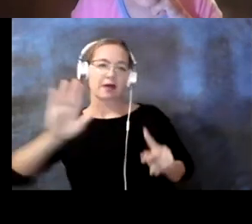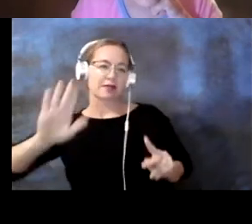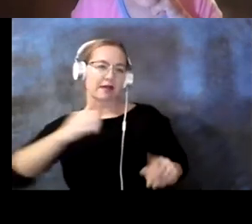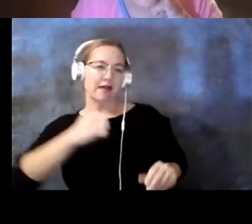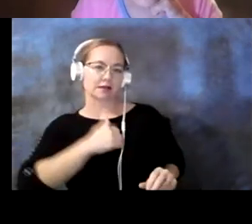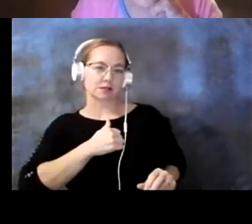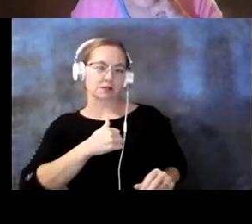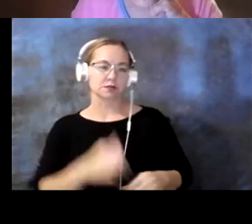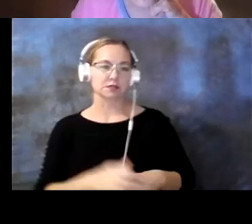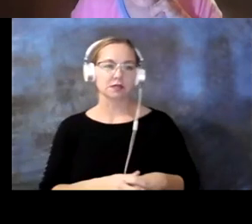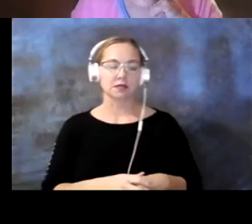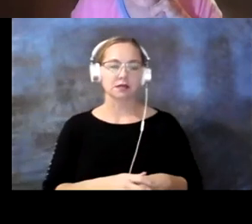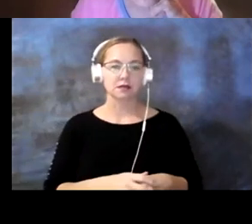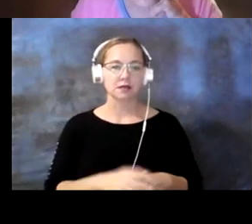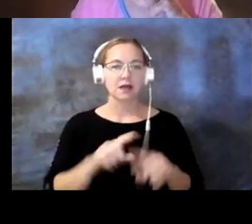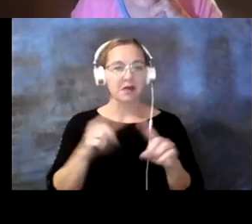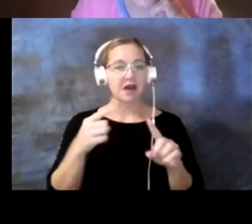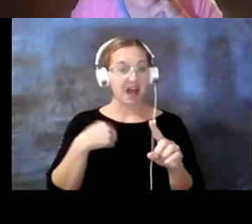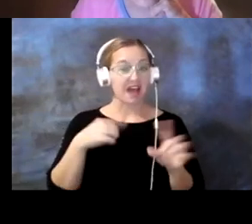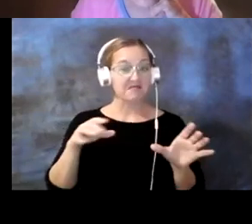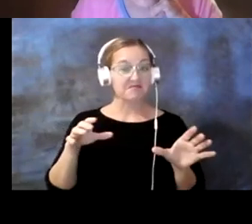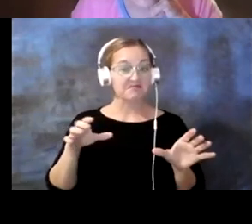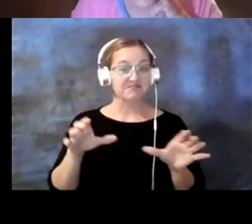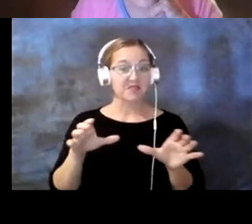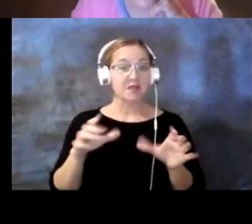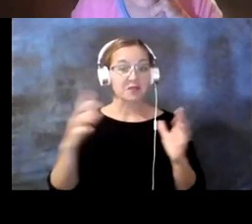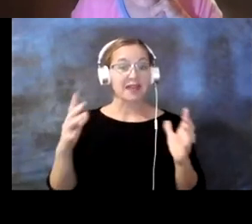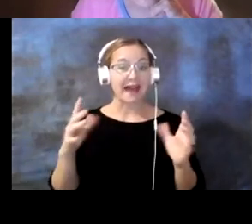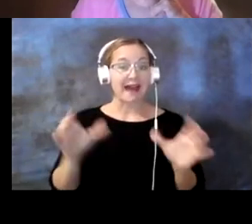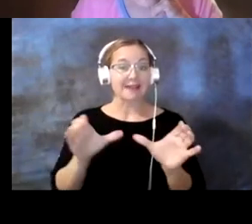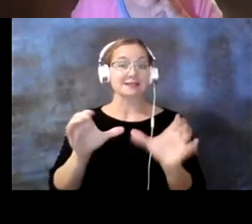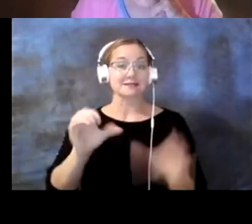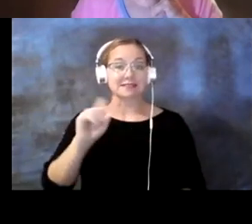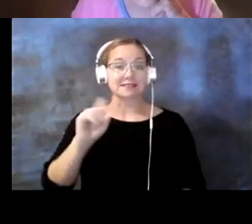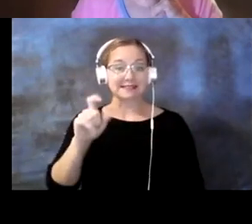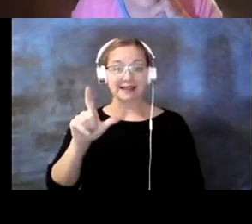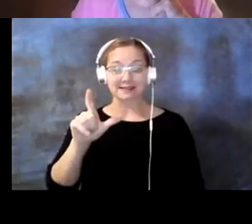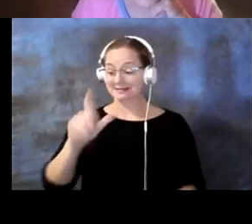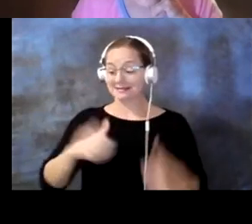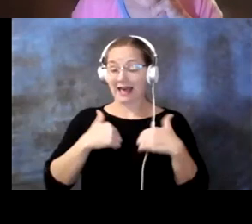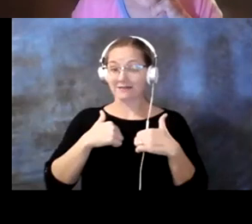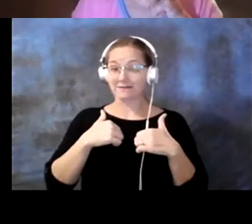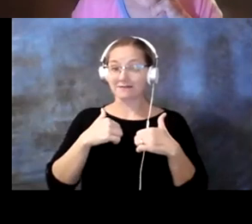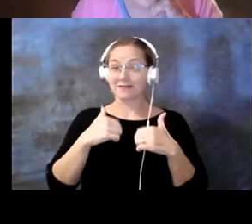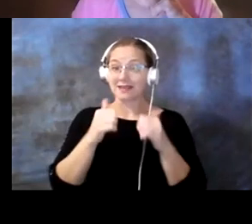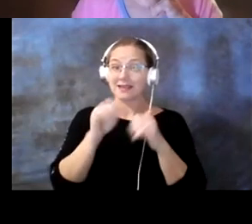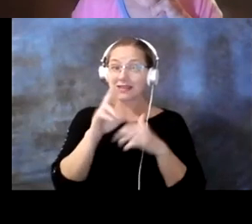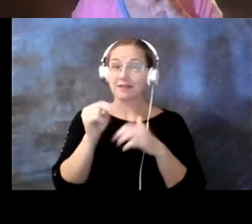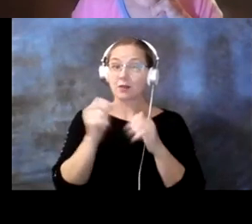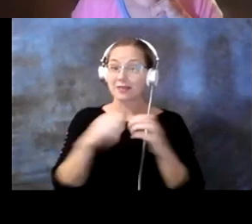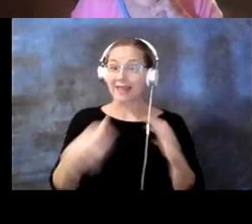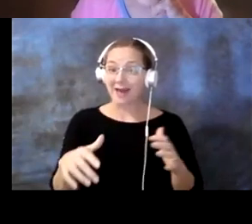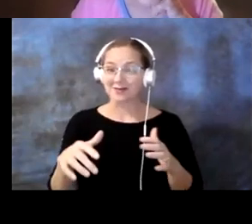always had a very active sex life, even without a partner, which has been a giant